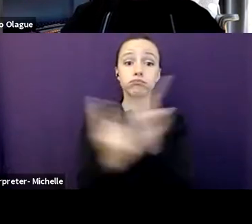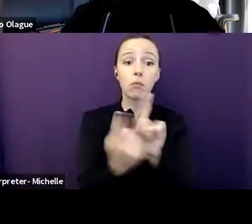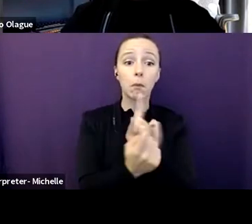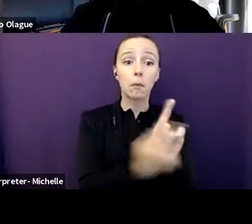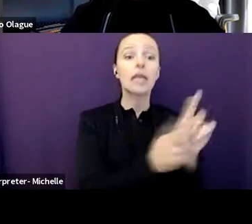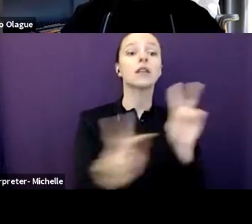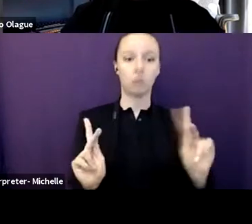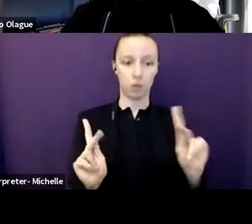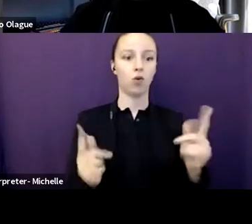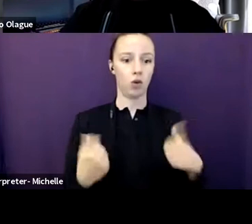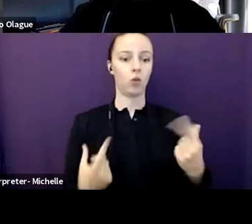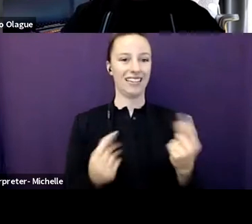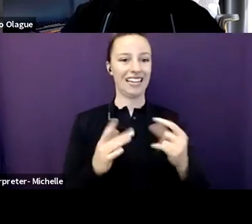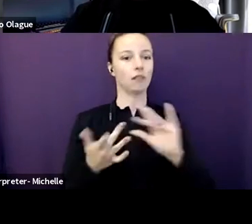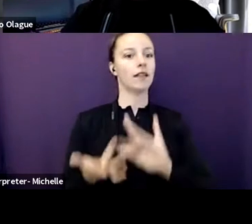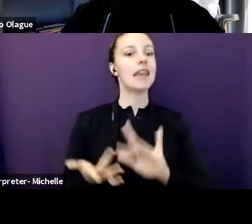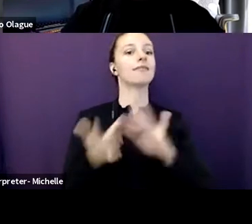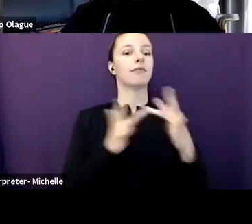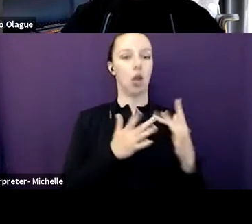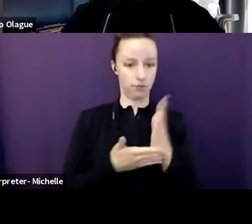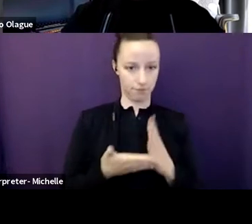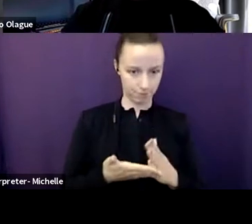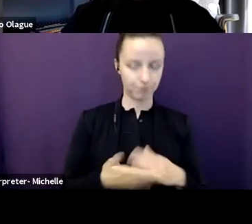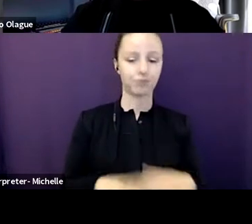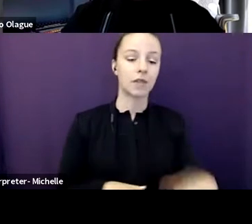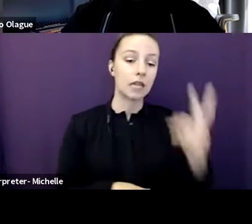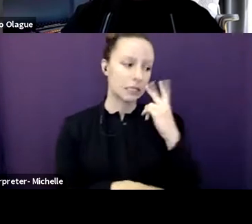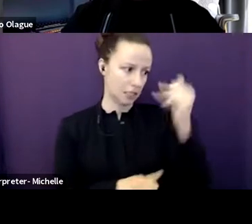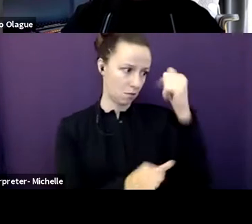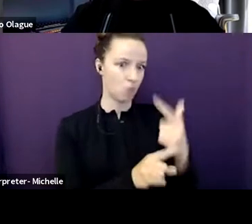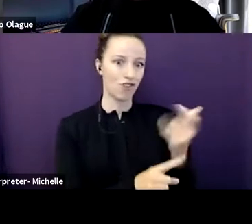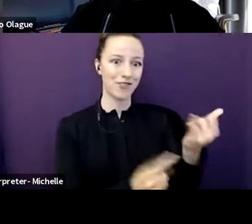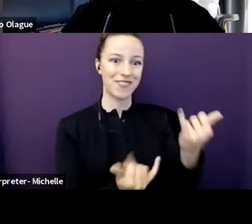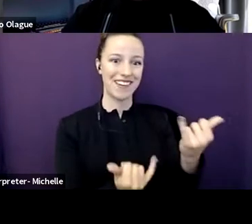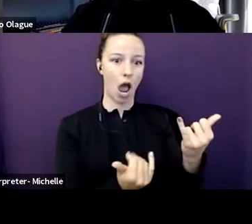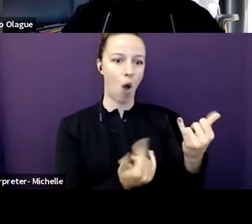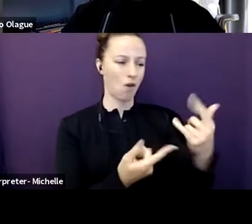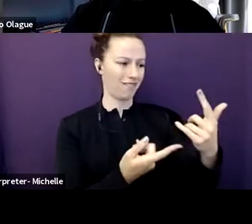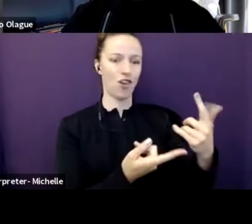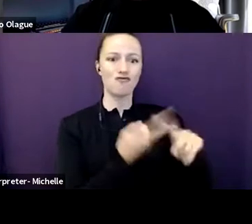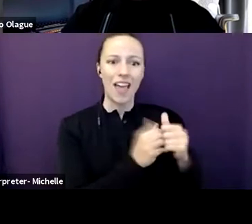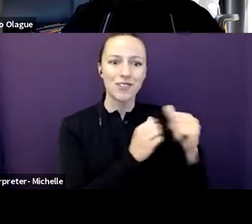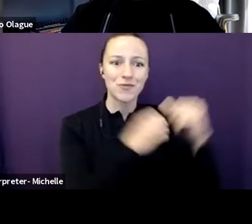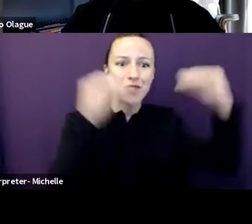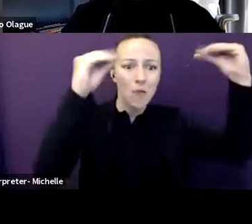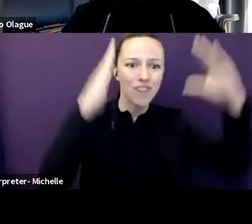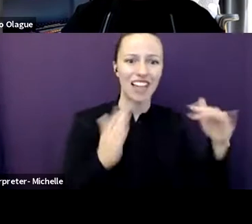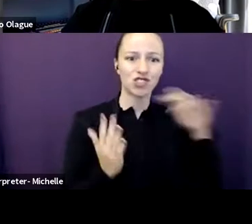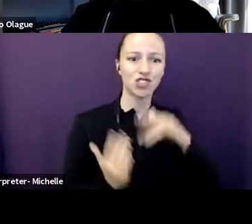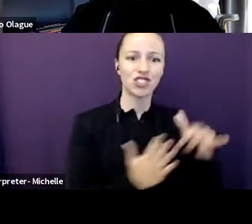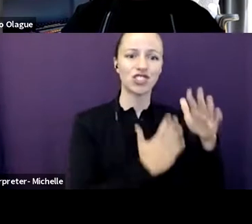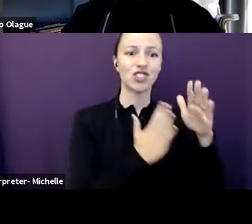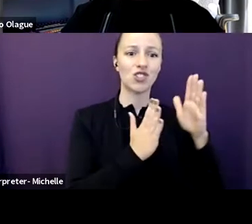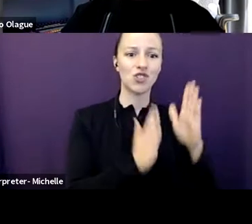with people. And that's what we did, right? And you know, seeing my brother now being friends with professors and scholars, right? It's, you